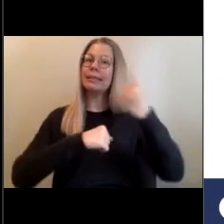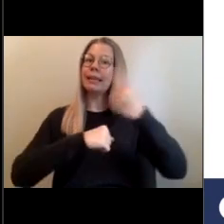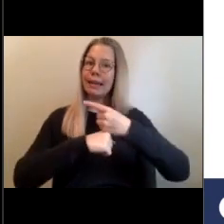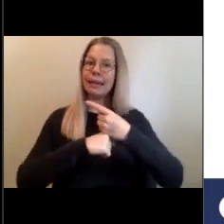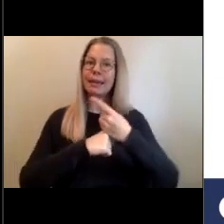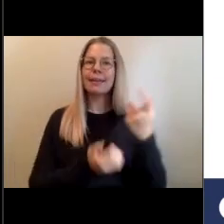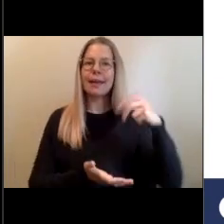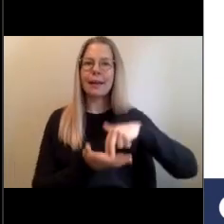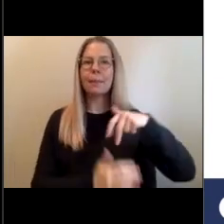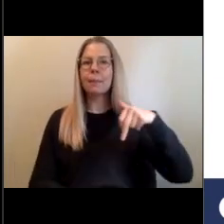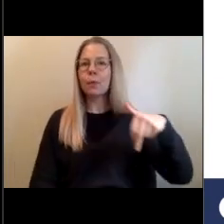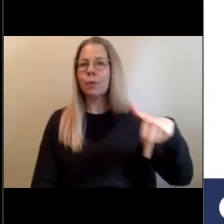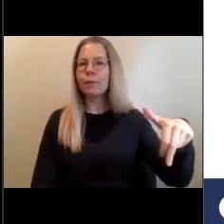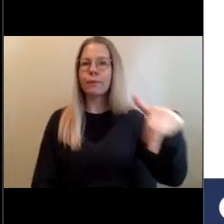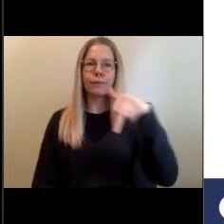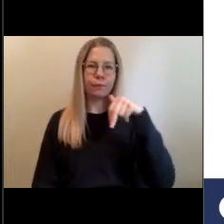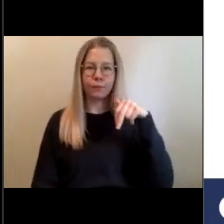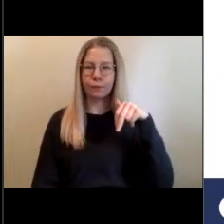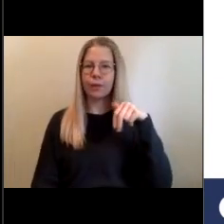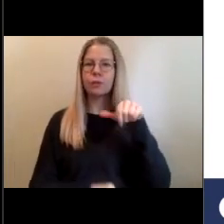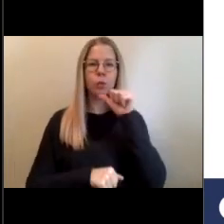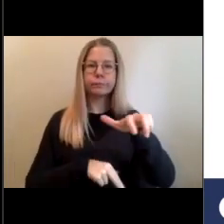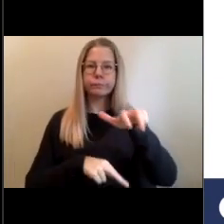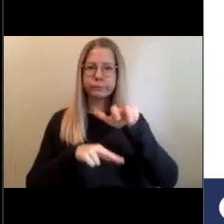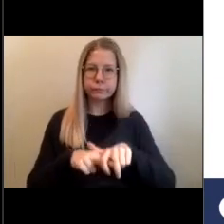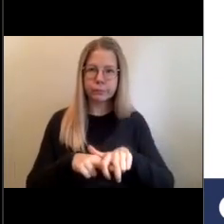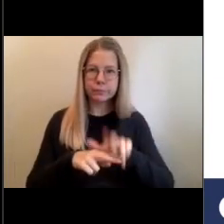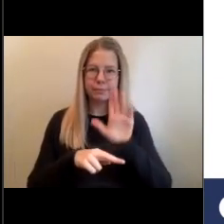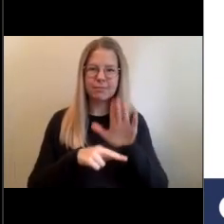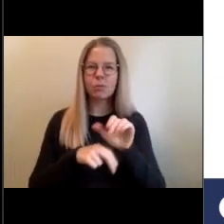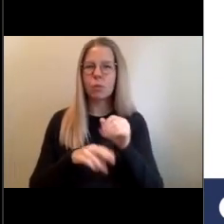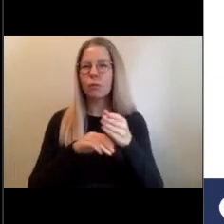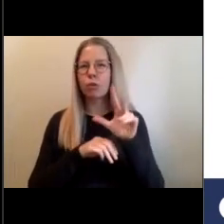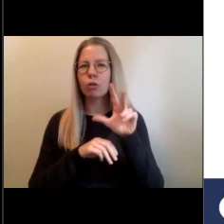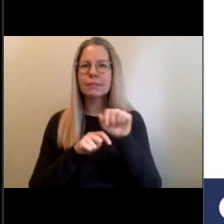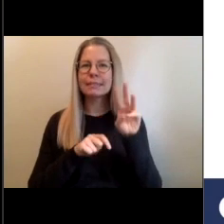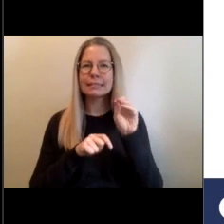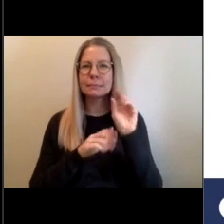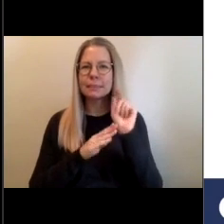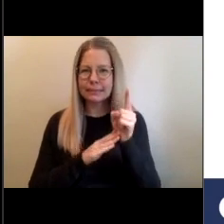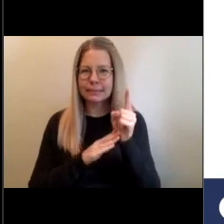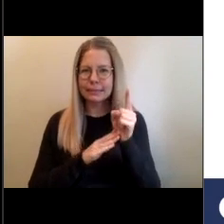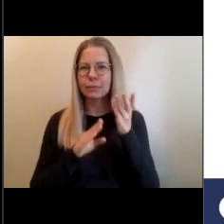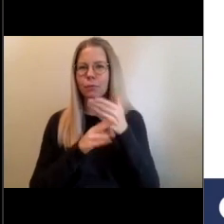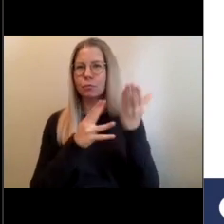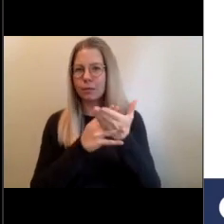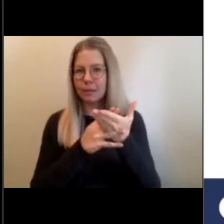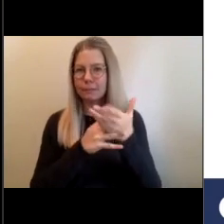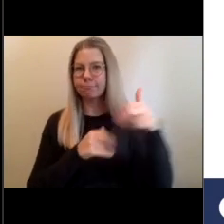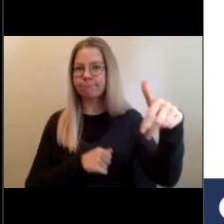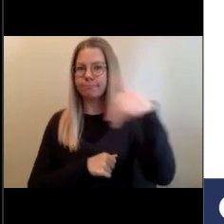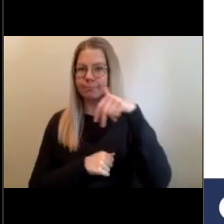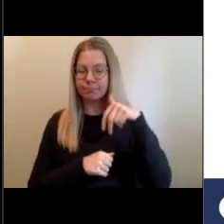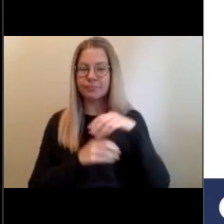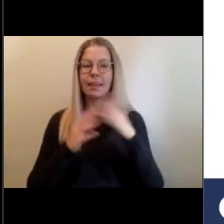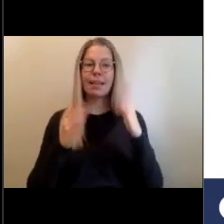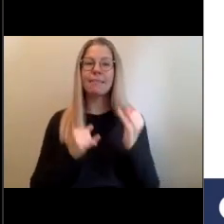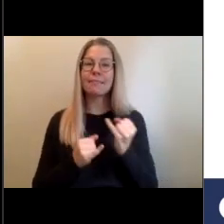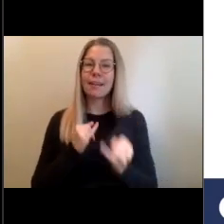for longer than 30 to 60 minutes. And then the final piece of this is that you need to be